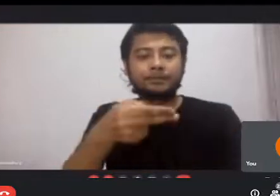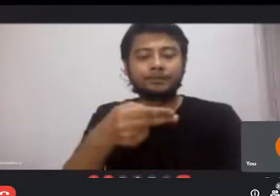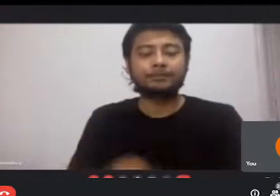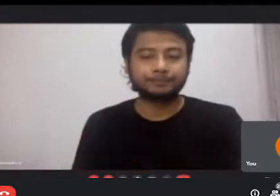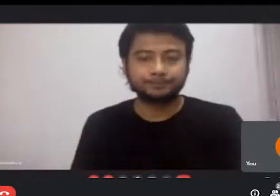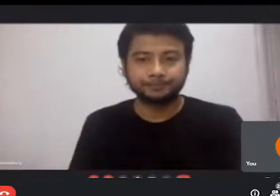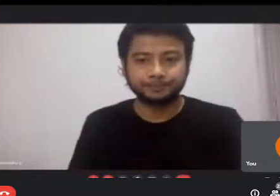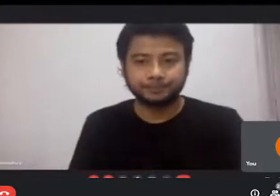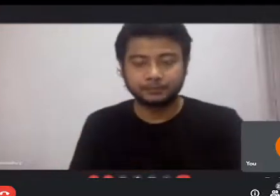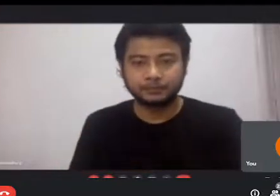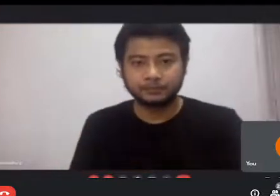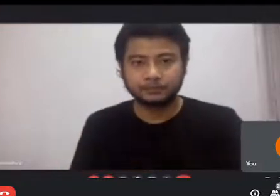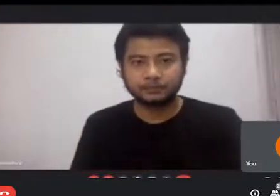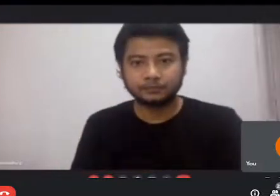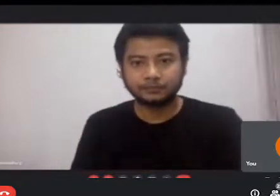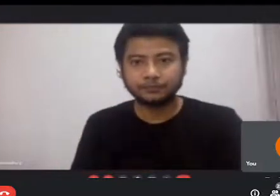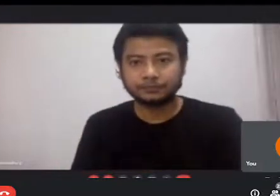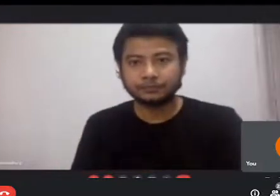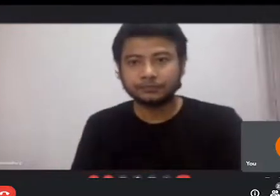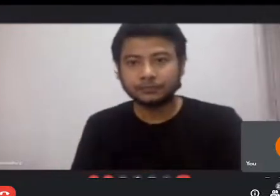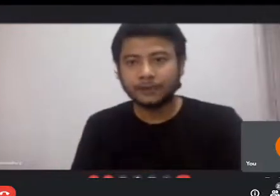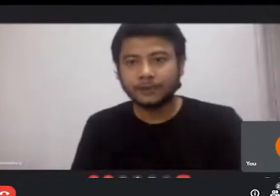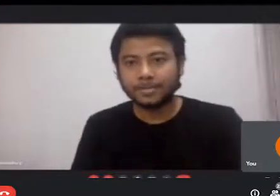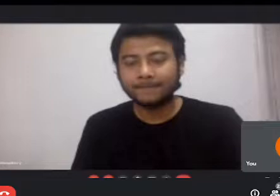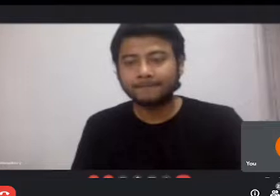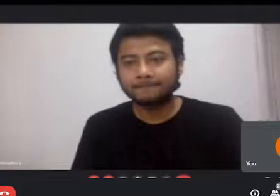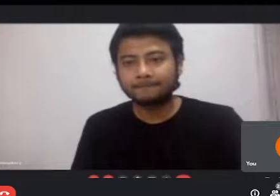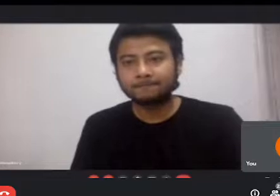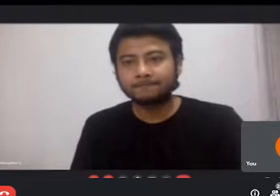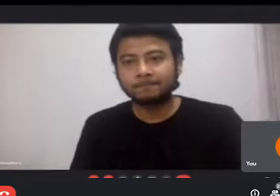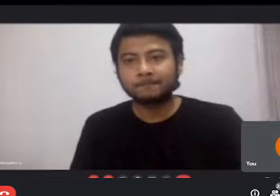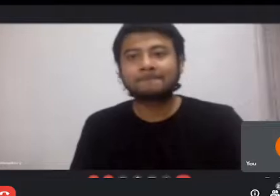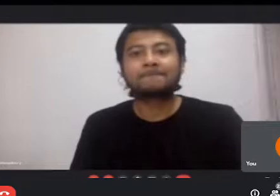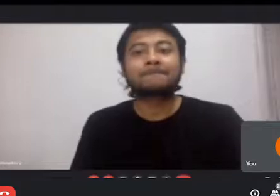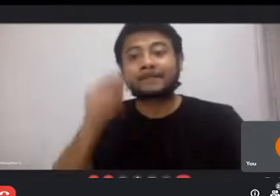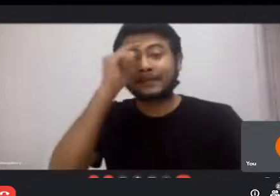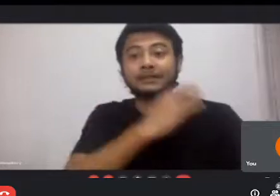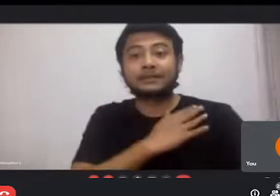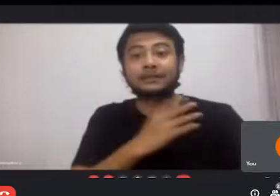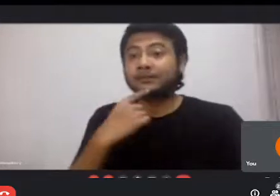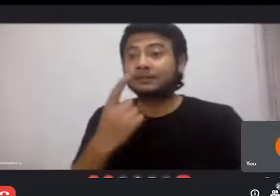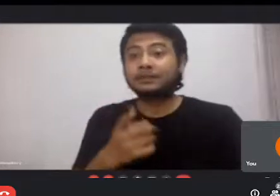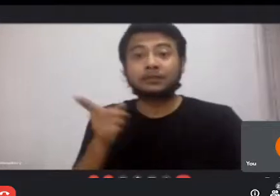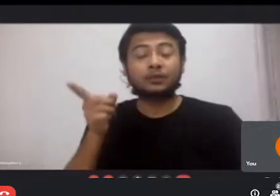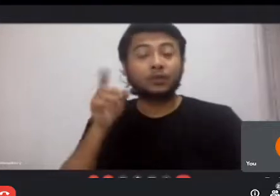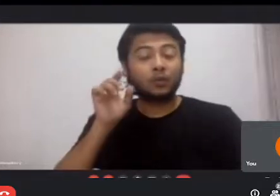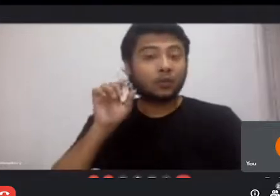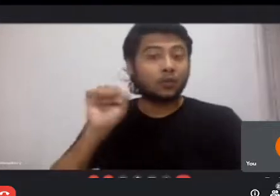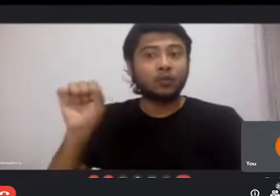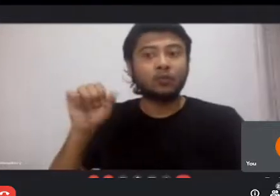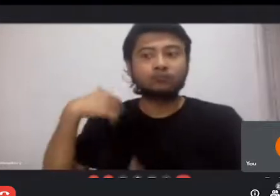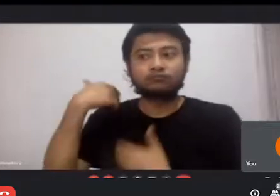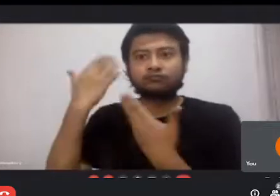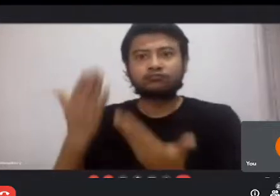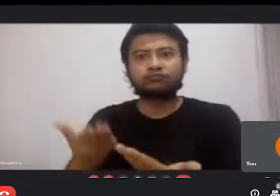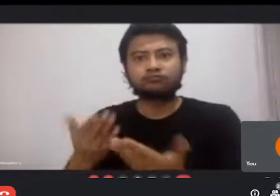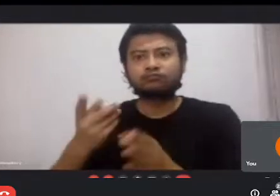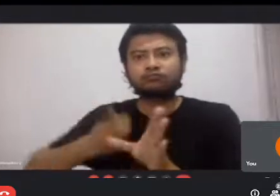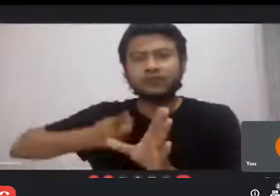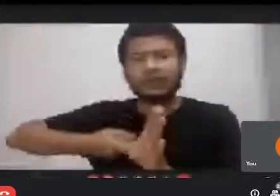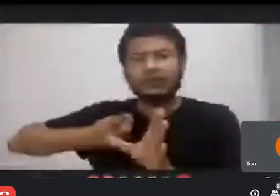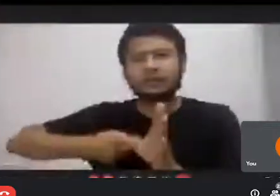And for me, the biggest lesson from these several years of research is that we need deaf